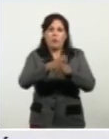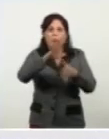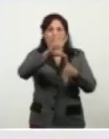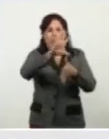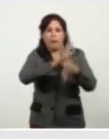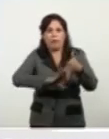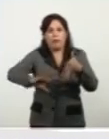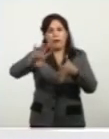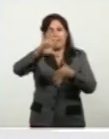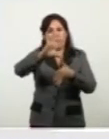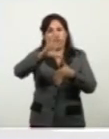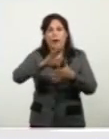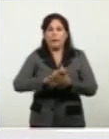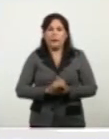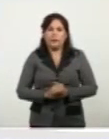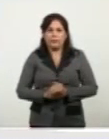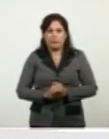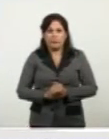accumulating